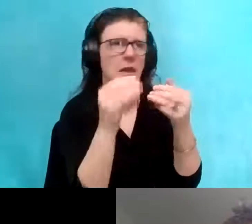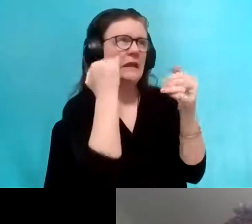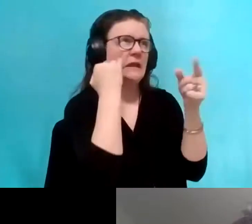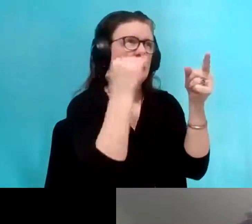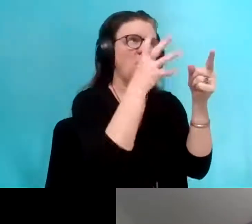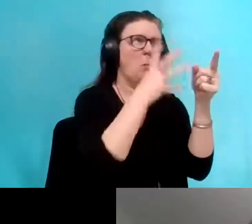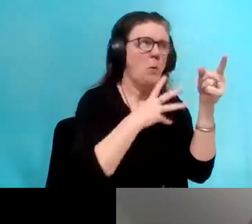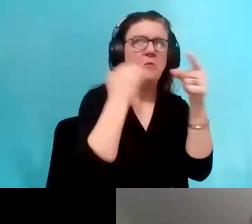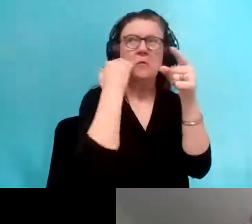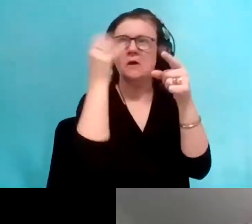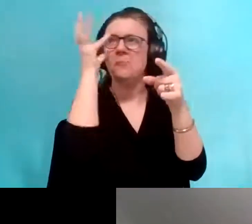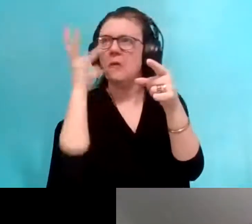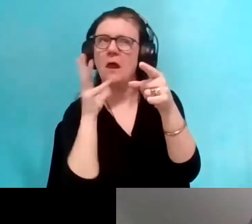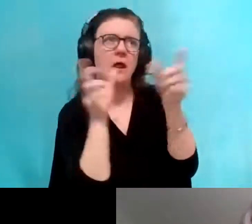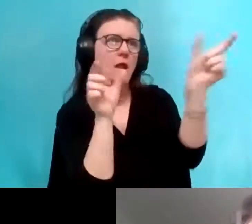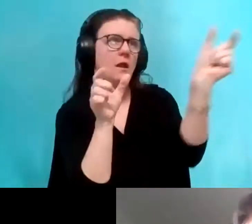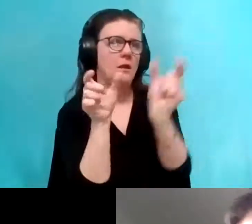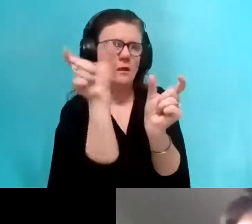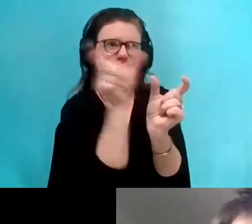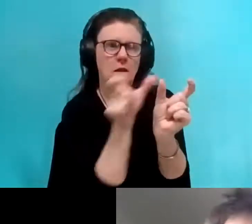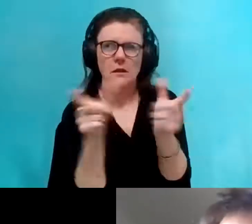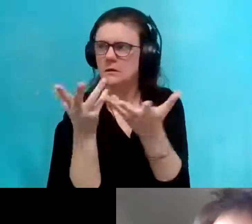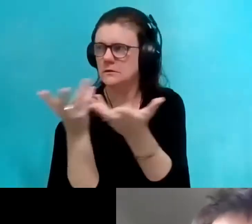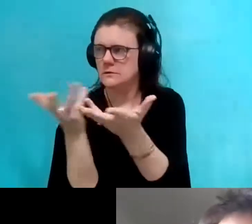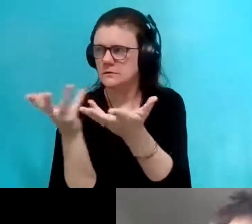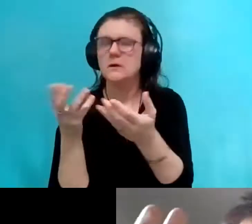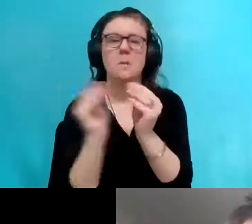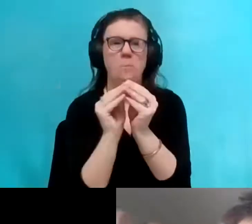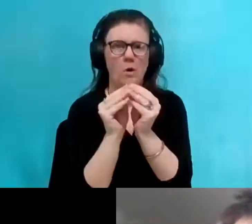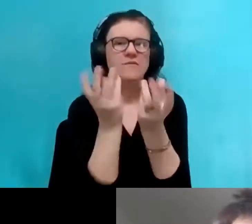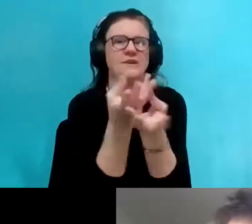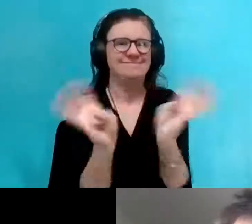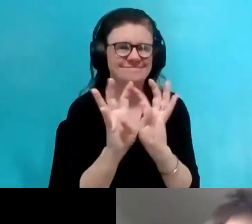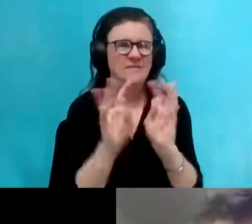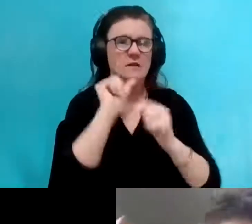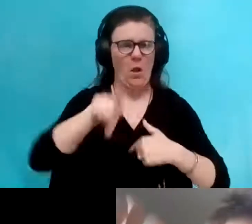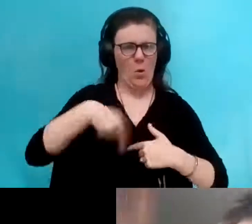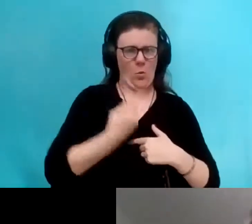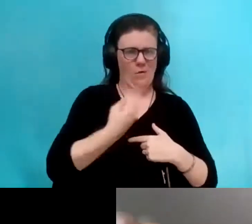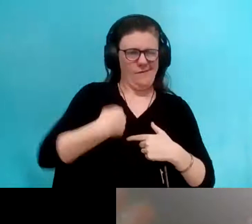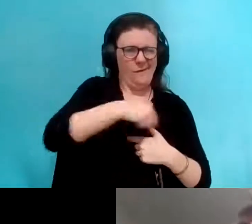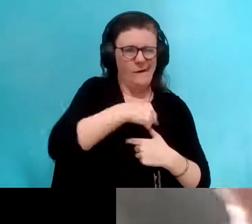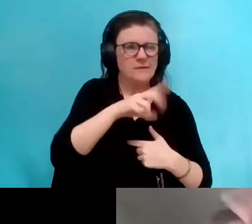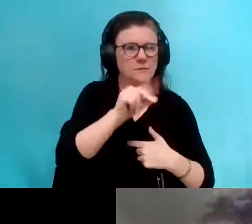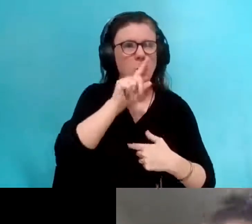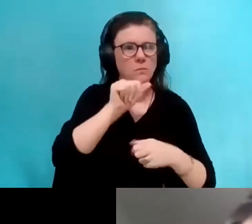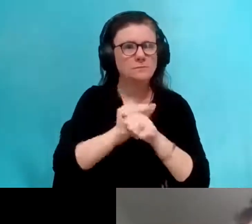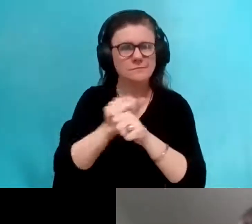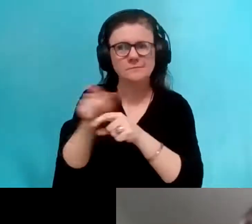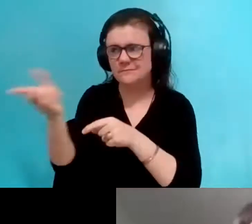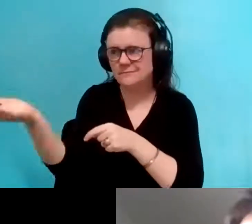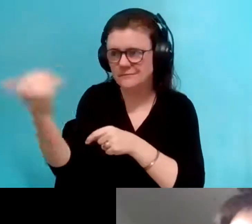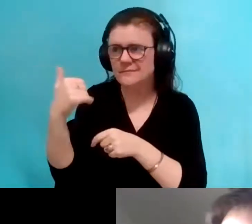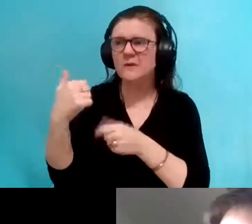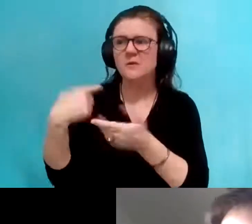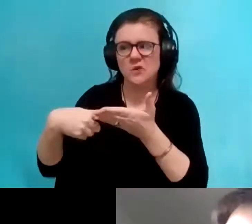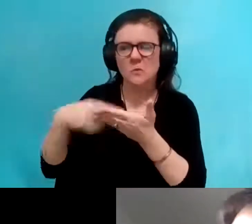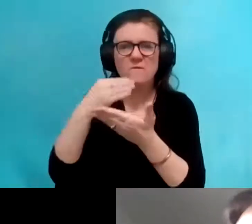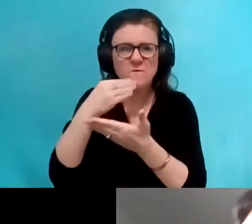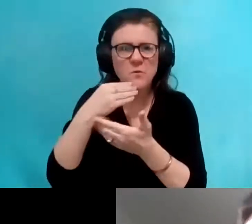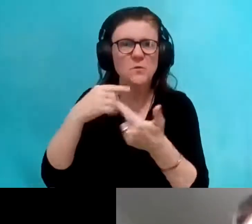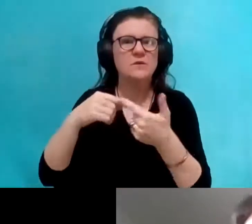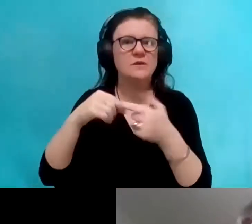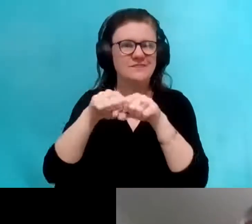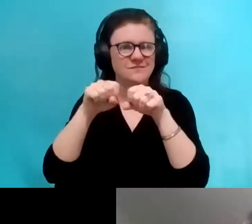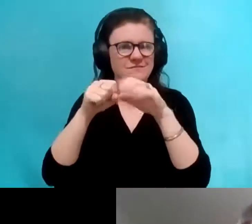and bringing everybody around the table, of course, is very important. So we're not just siloed off into sectors. So you look at food and you one look at shelter, but